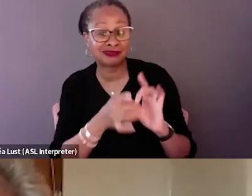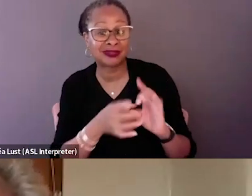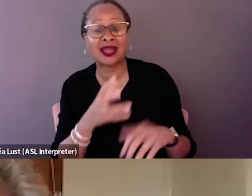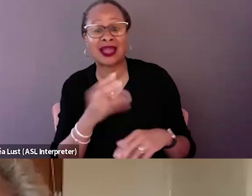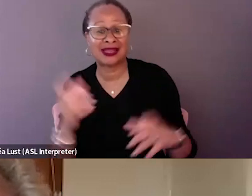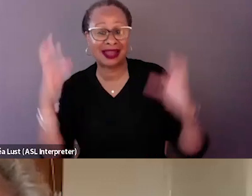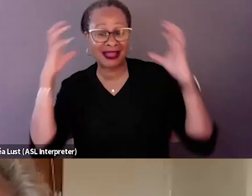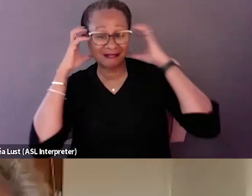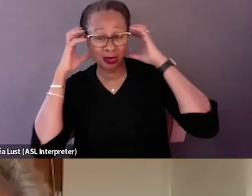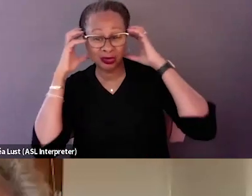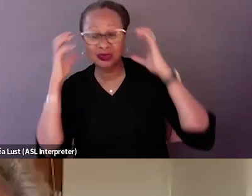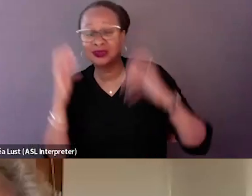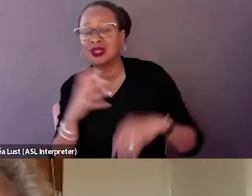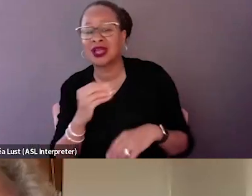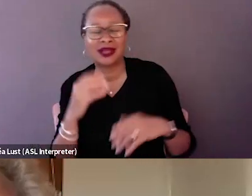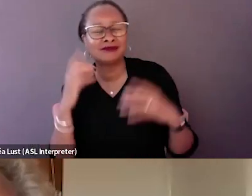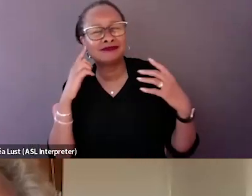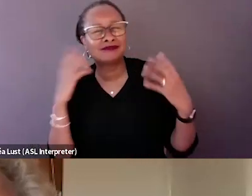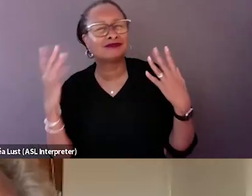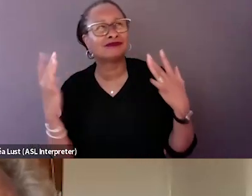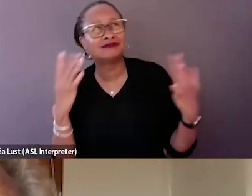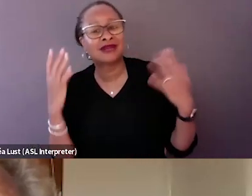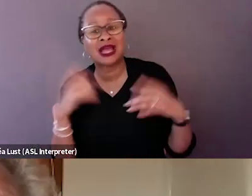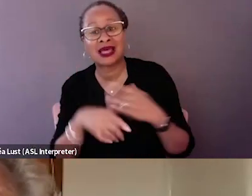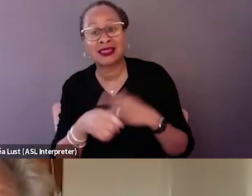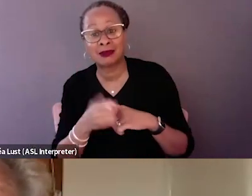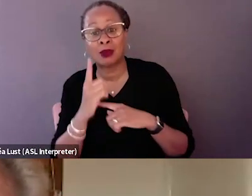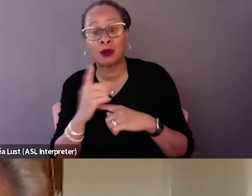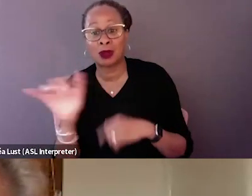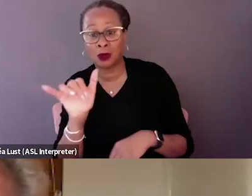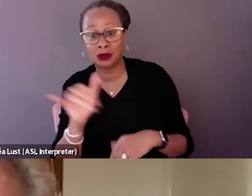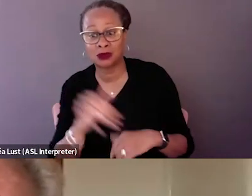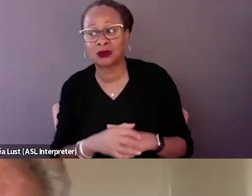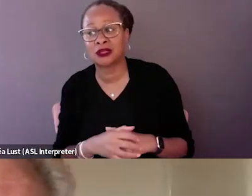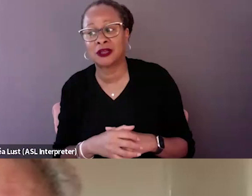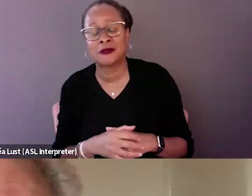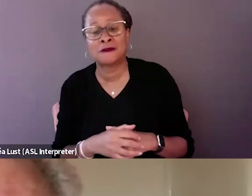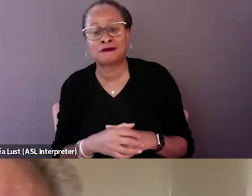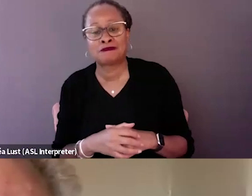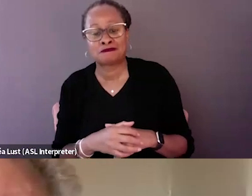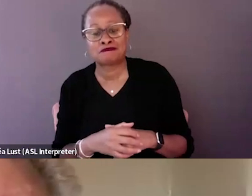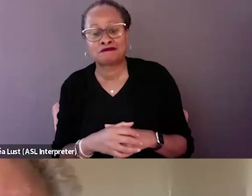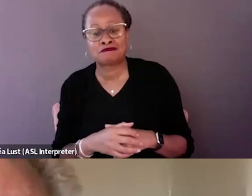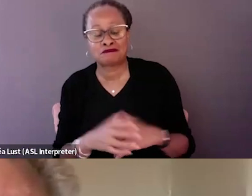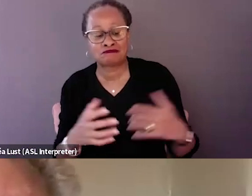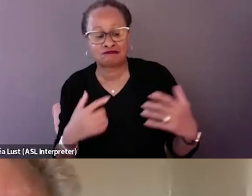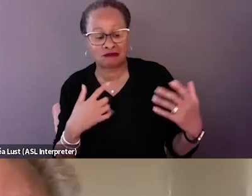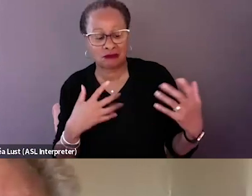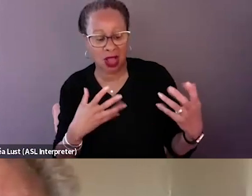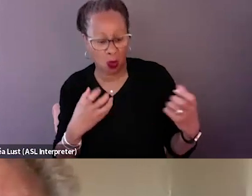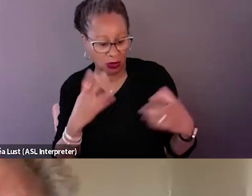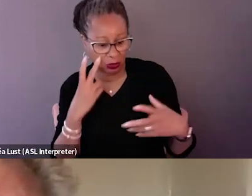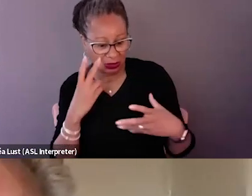and helps a lot. And in a moment also, I want in the